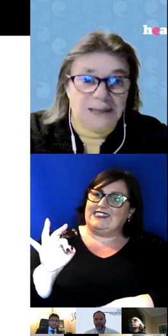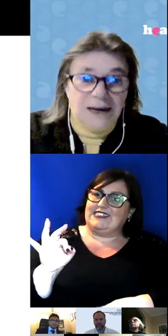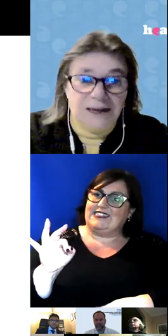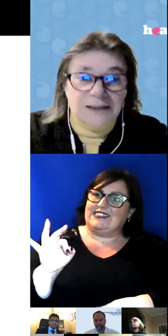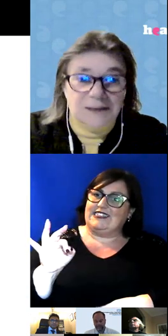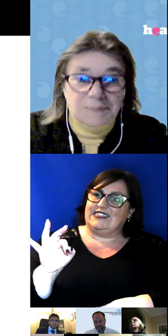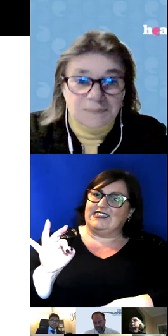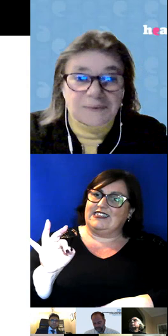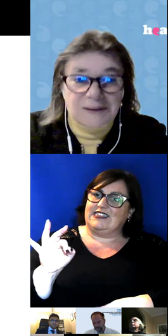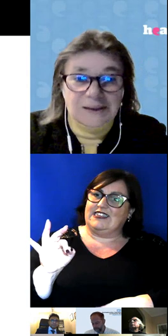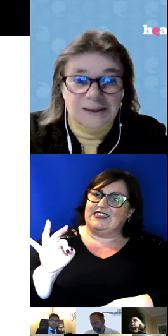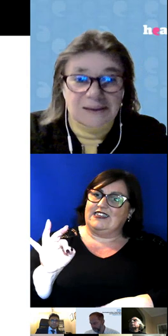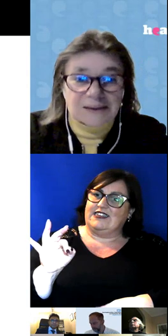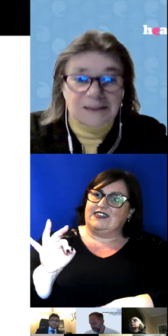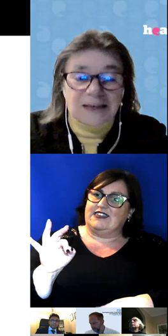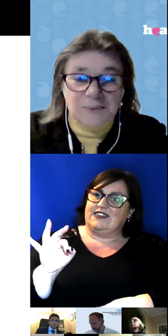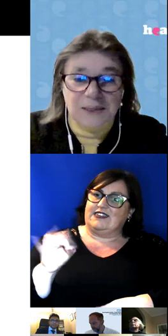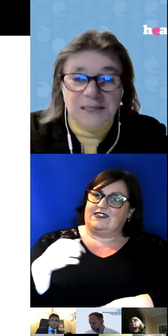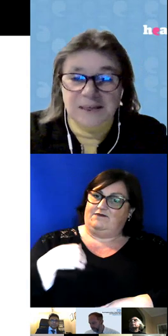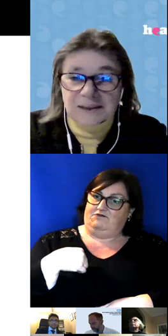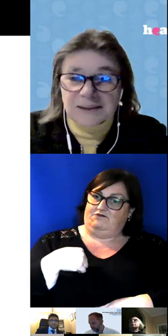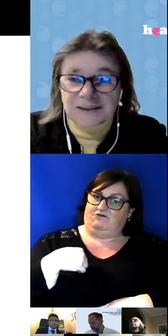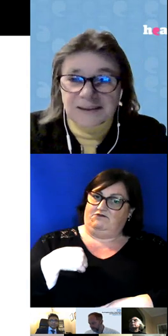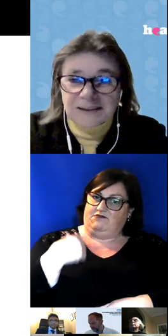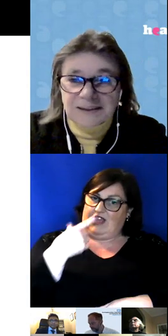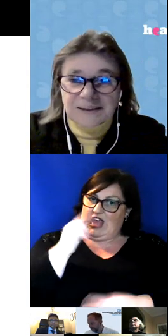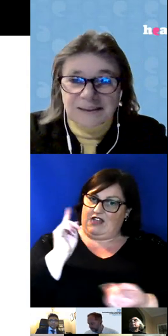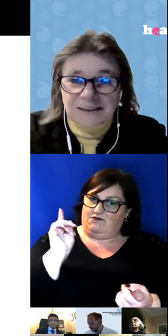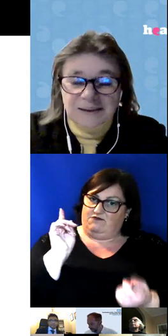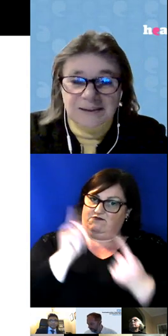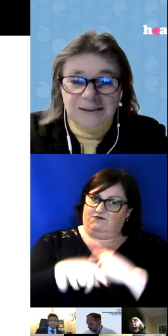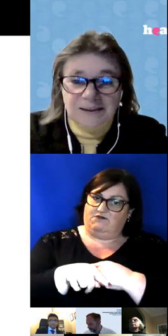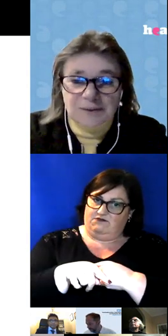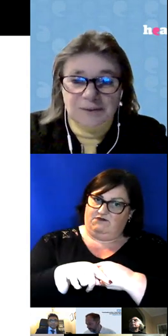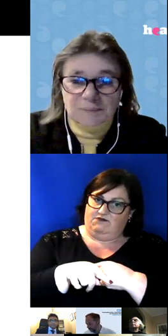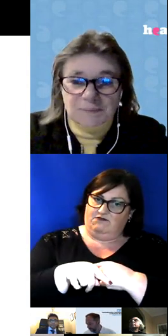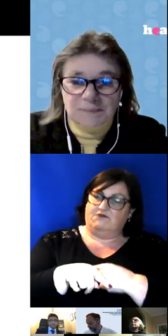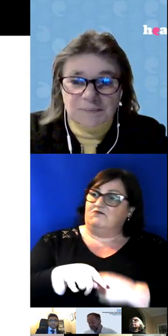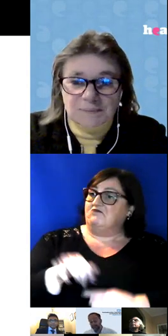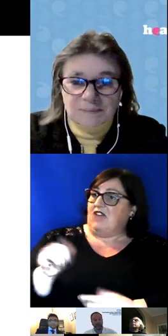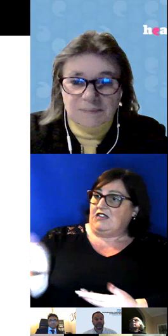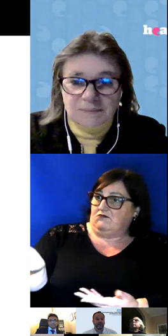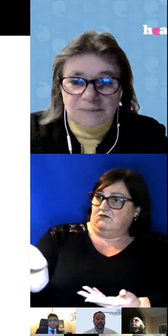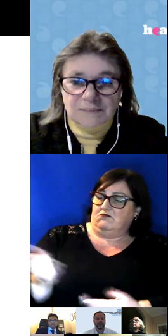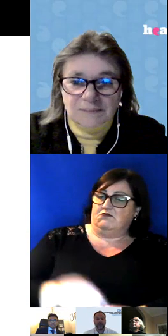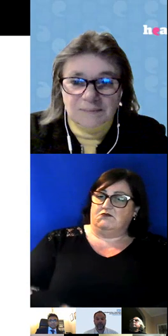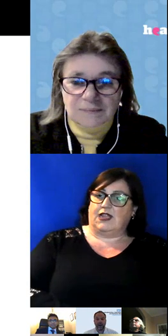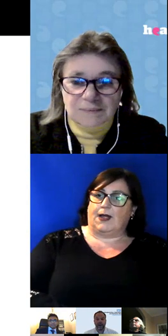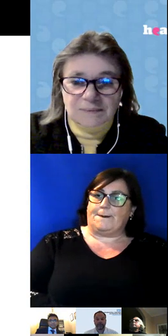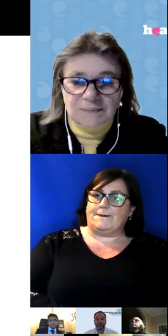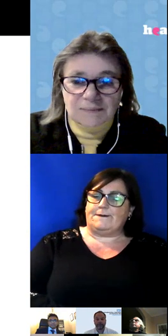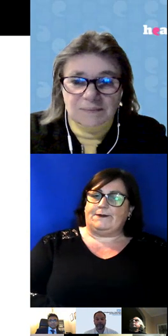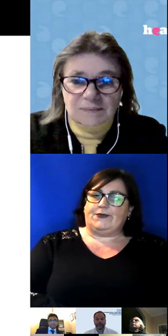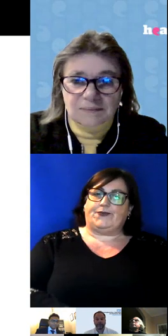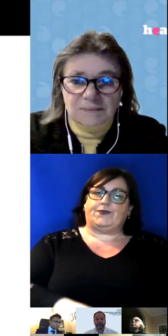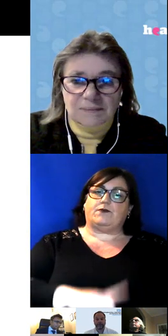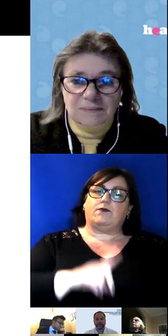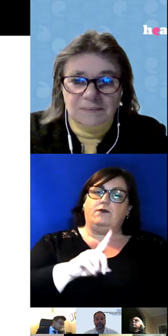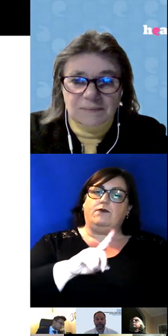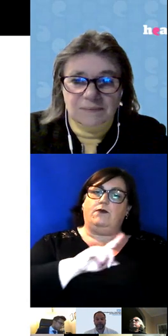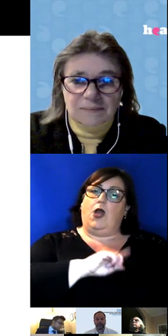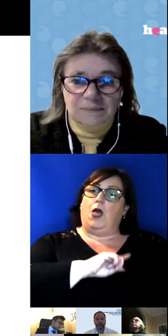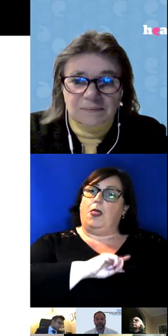Ross, would you like me just have a first crack at it? Yes, please. So the purpose of the document is